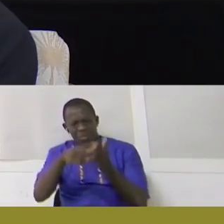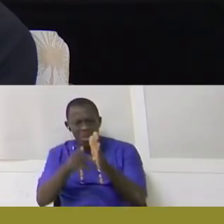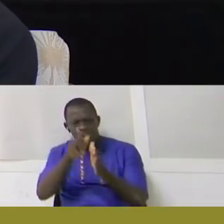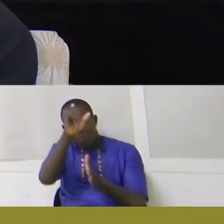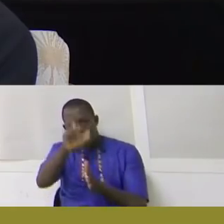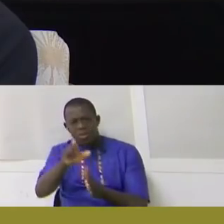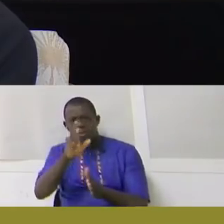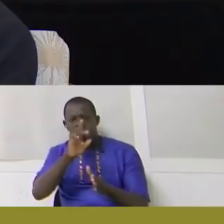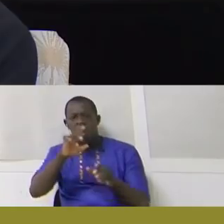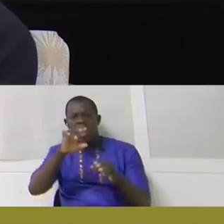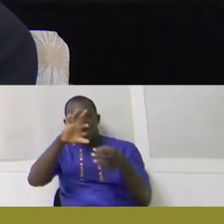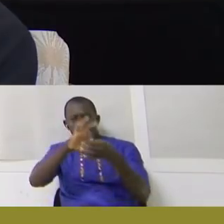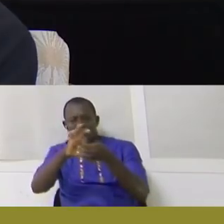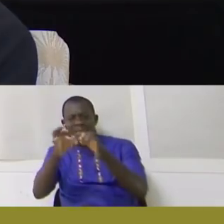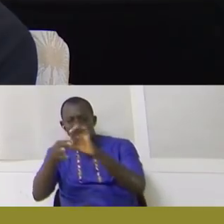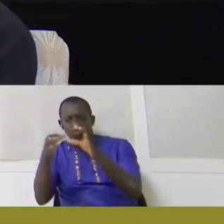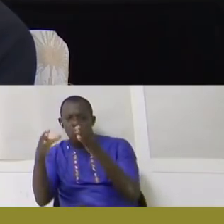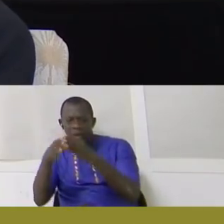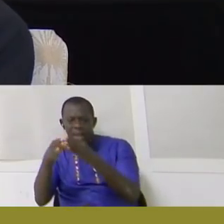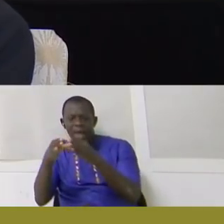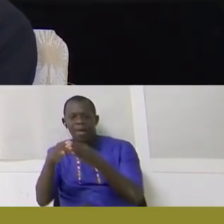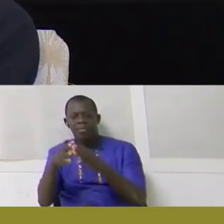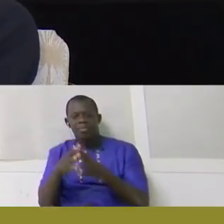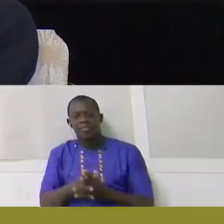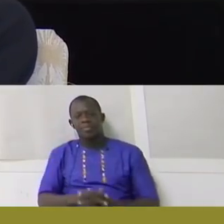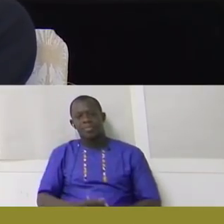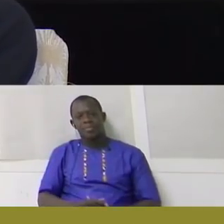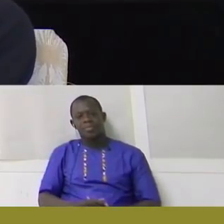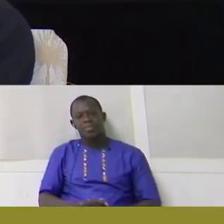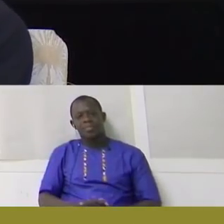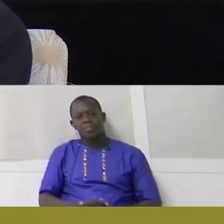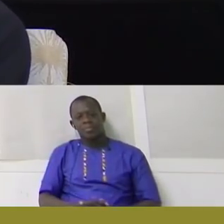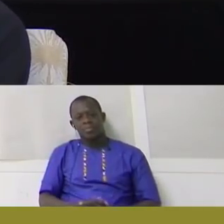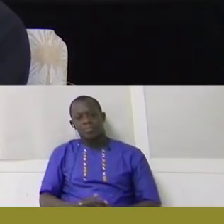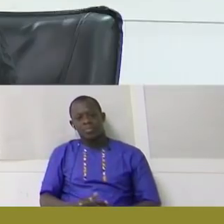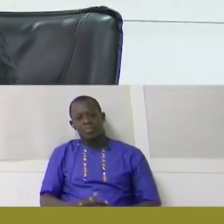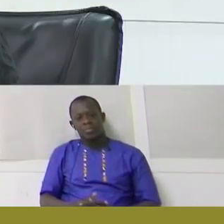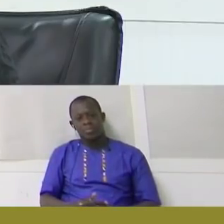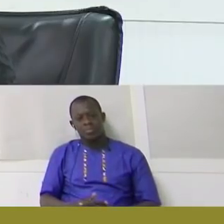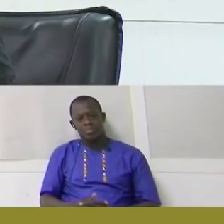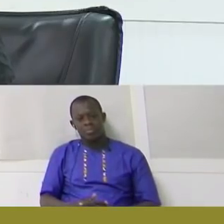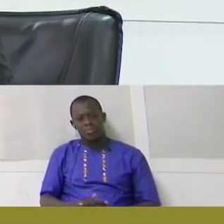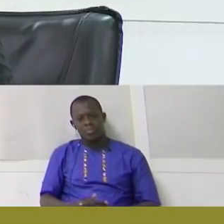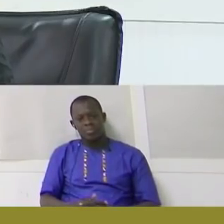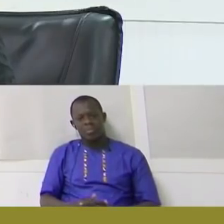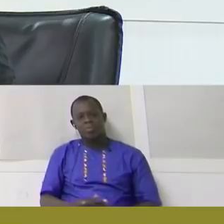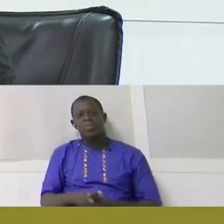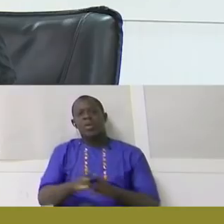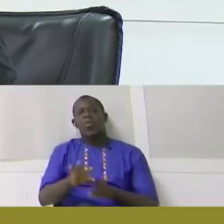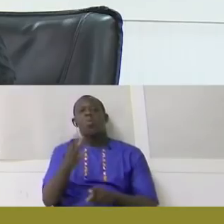I put the dots together and I said this was chain work. Te fi ma ndeka laaje ne ma you